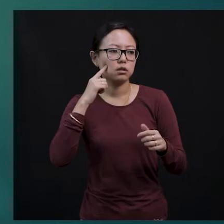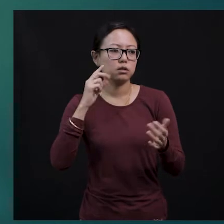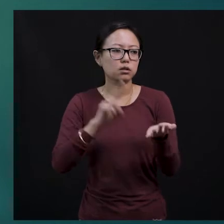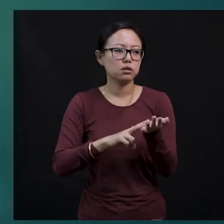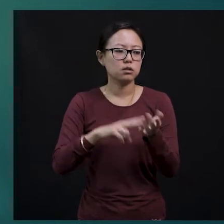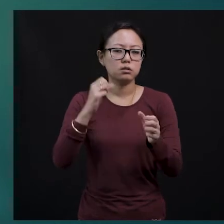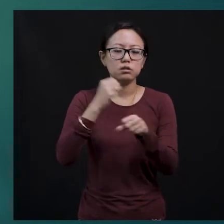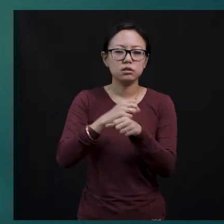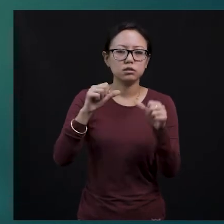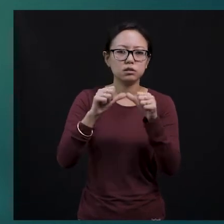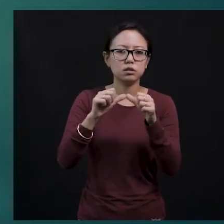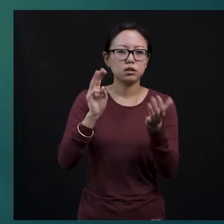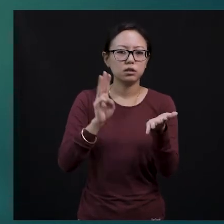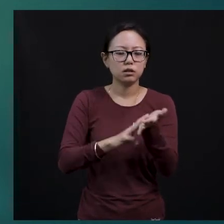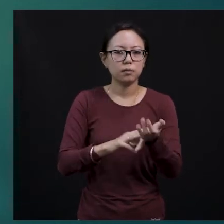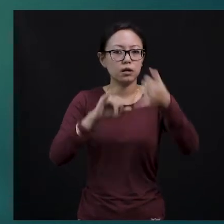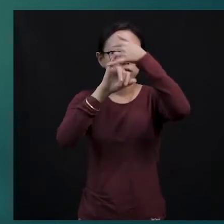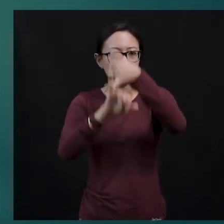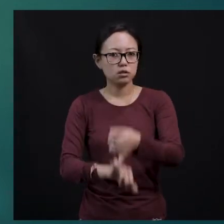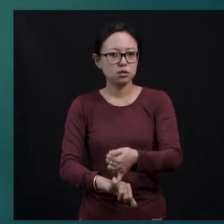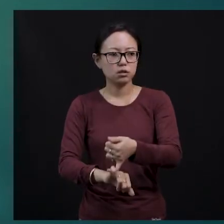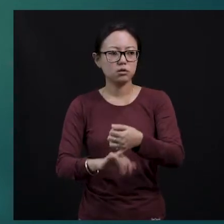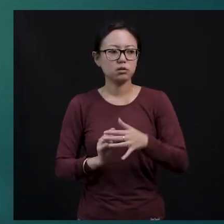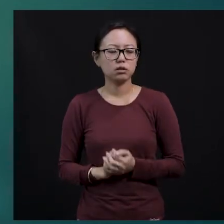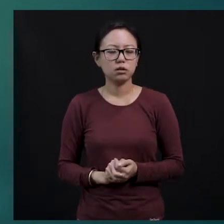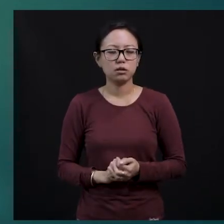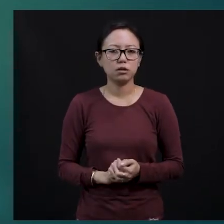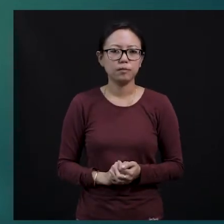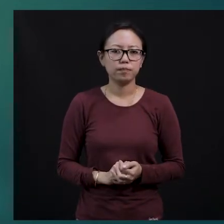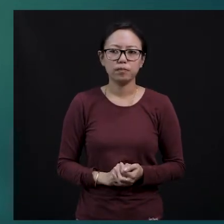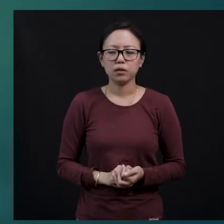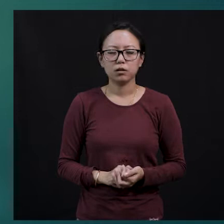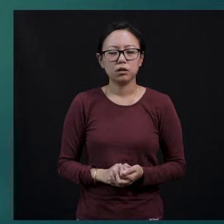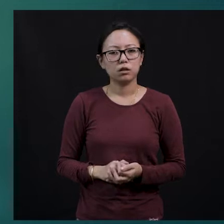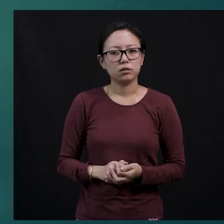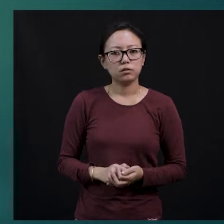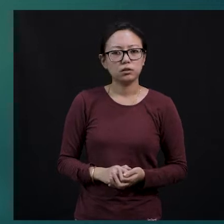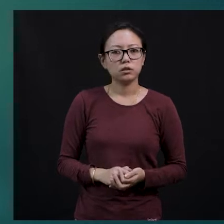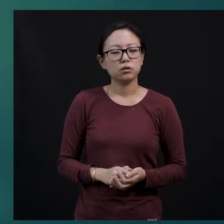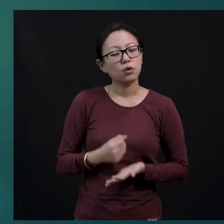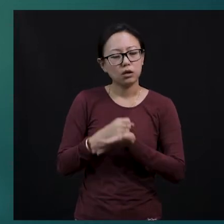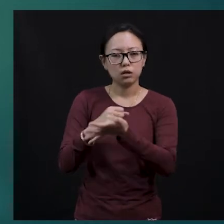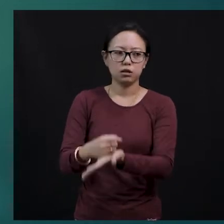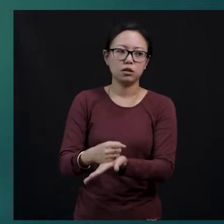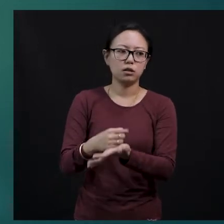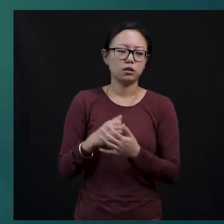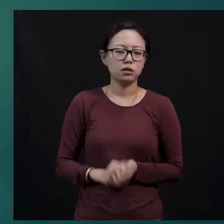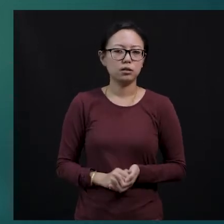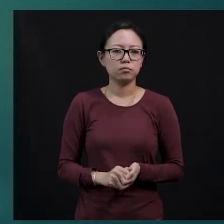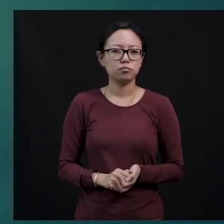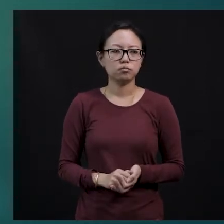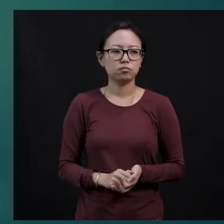the south, almost the entire India, was fighting for social changes. So, he